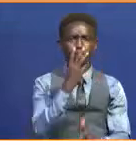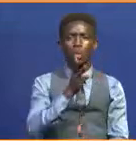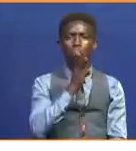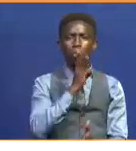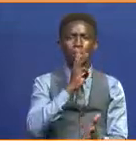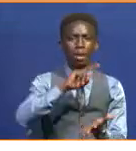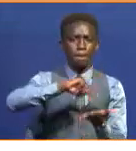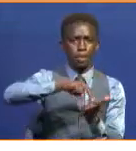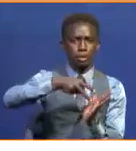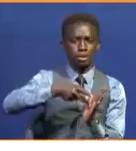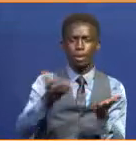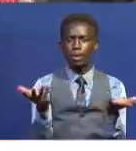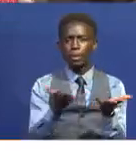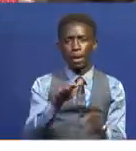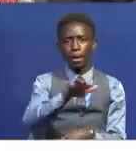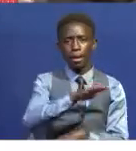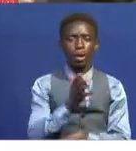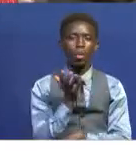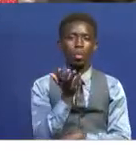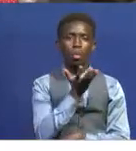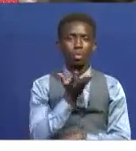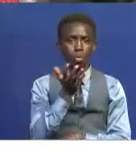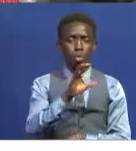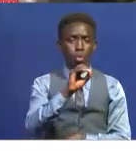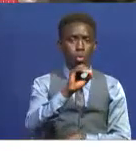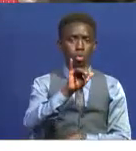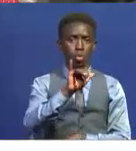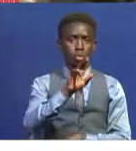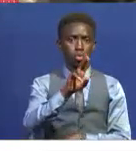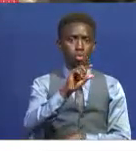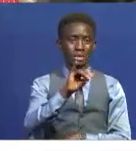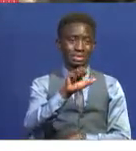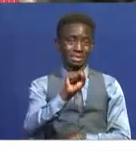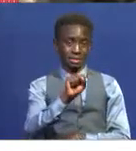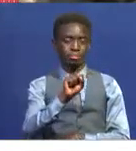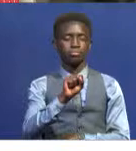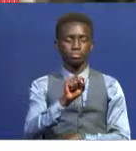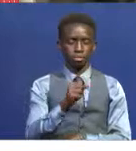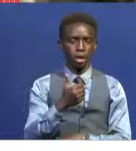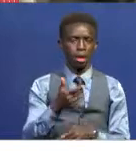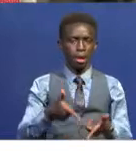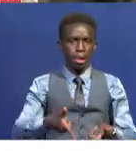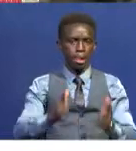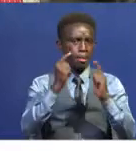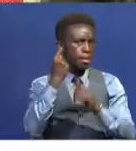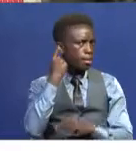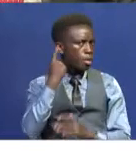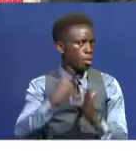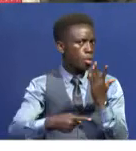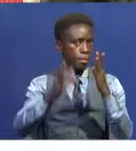at Oyugis. And moments ago, and let's hear what the head of state had to say.